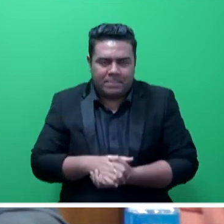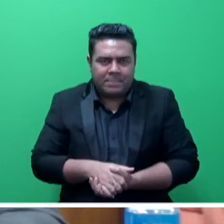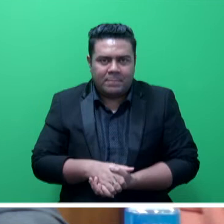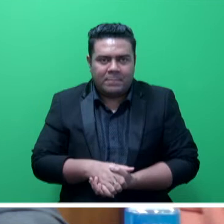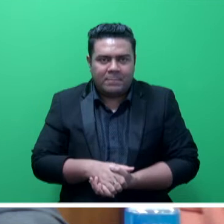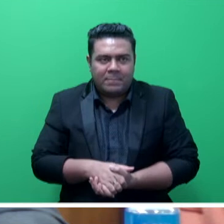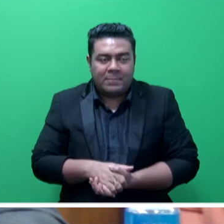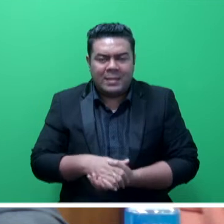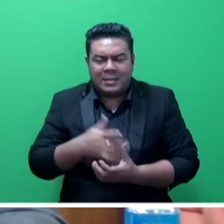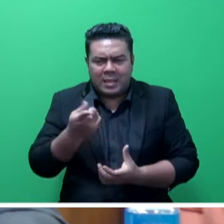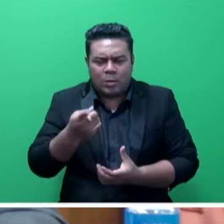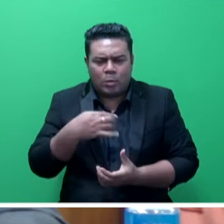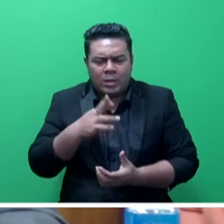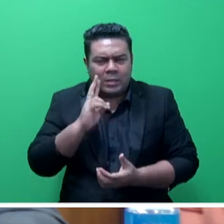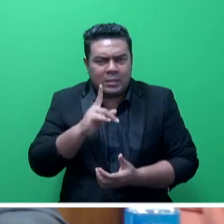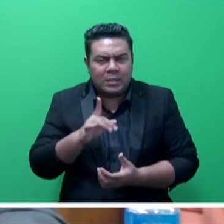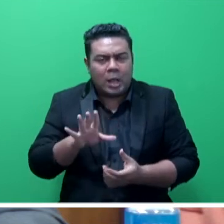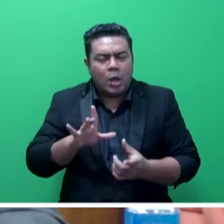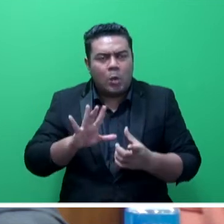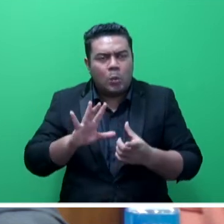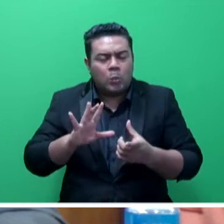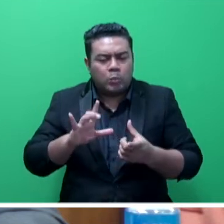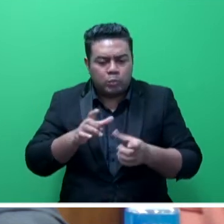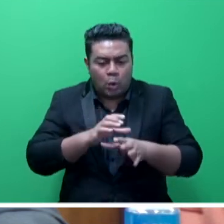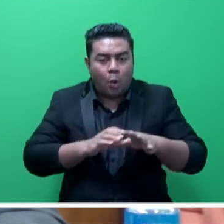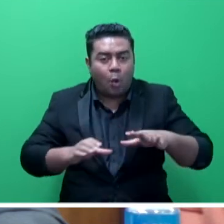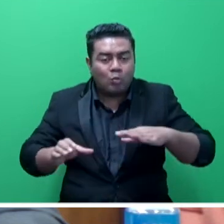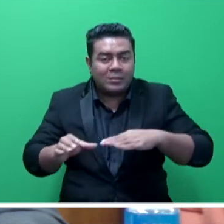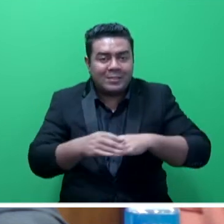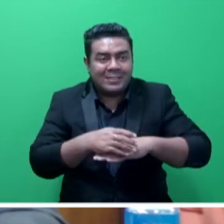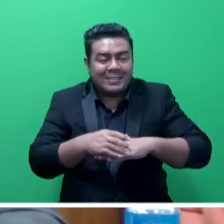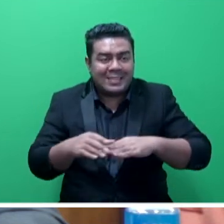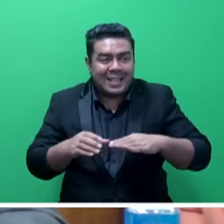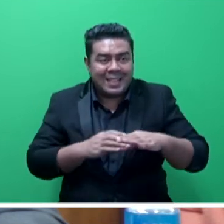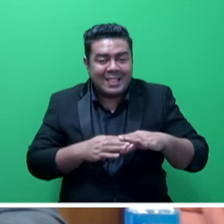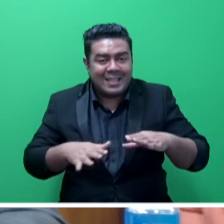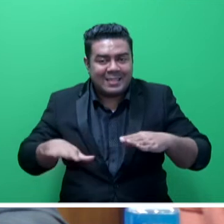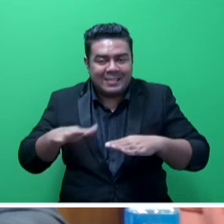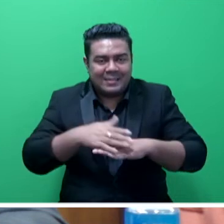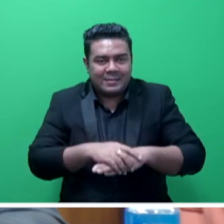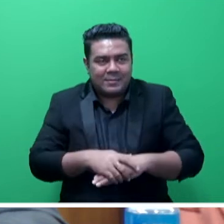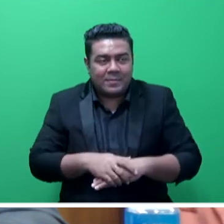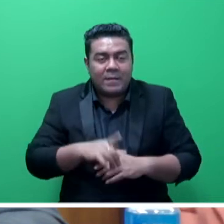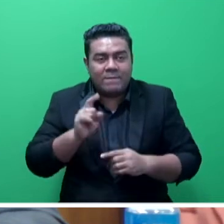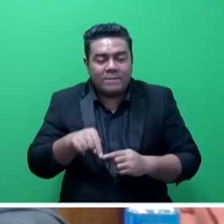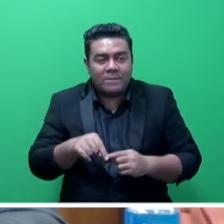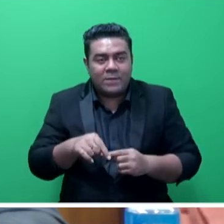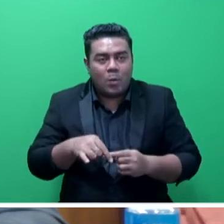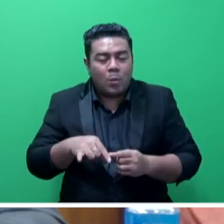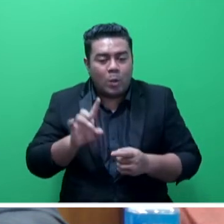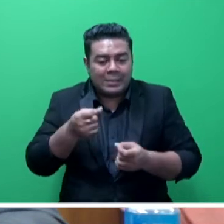Secondly, is the upscaling of our coastal inundation forecasting system. This is to enable efficient warning systems